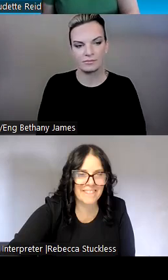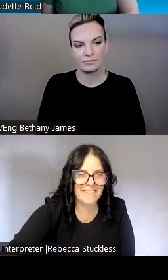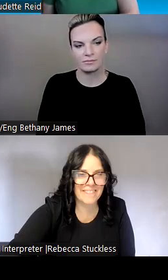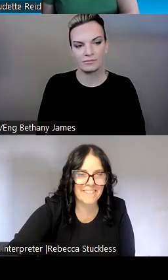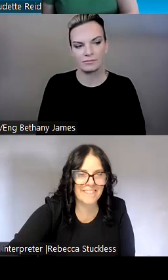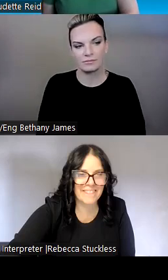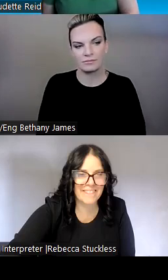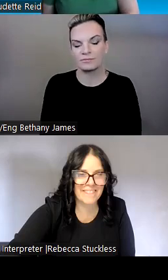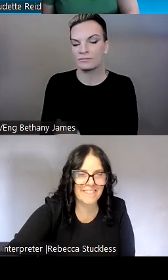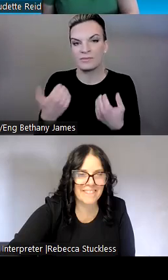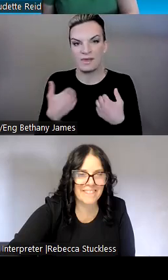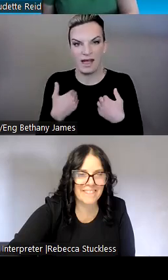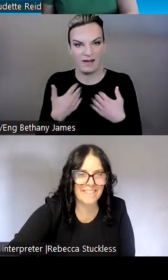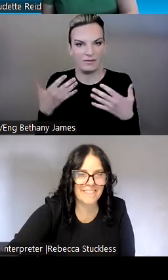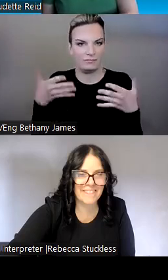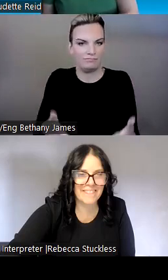and I've given you a couple of